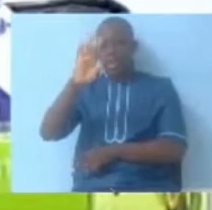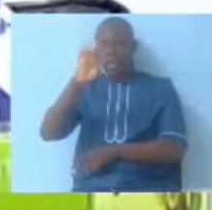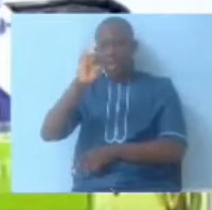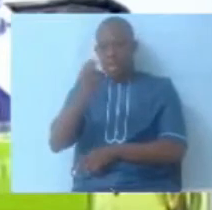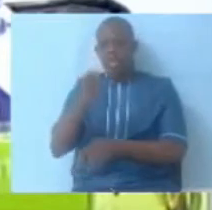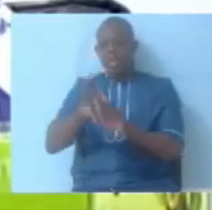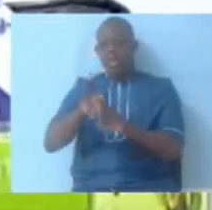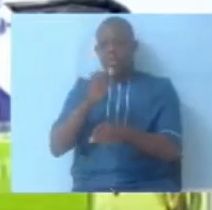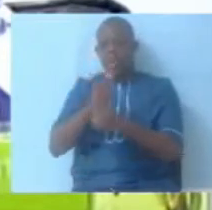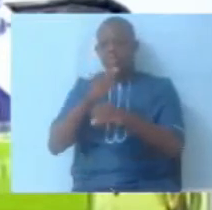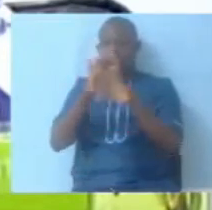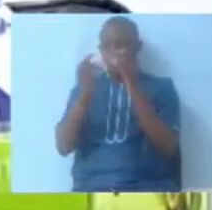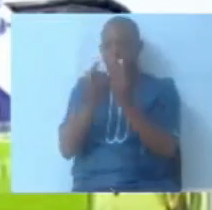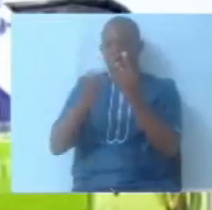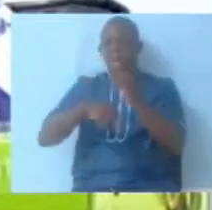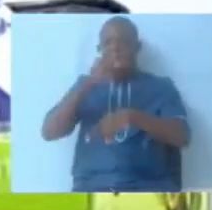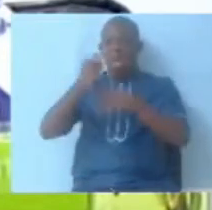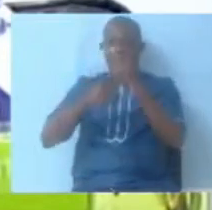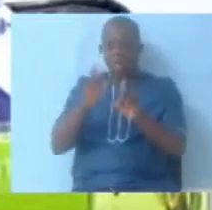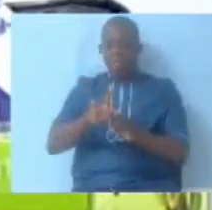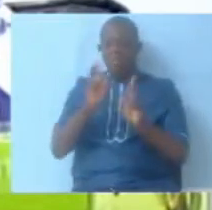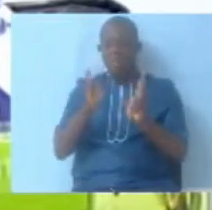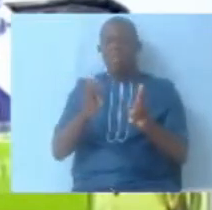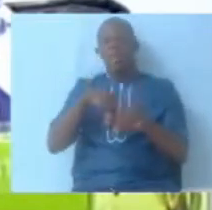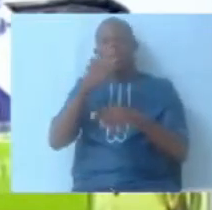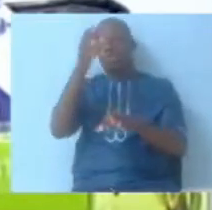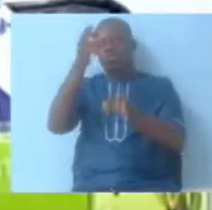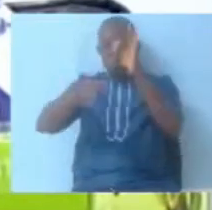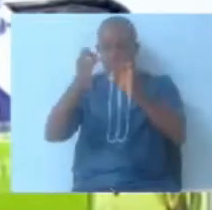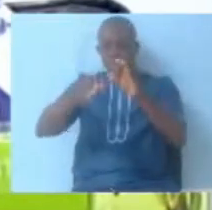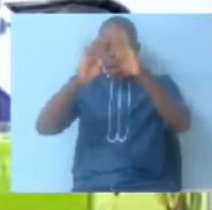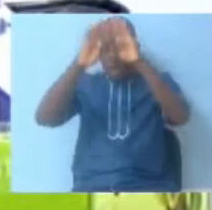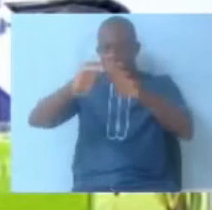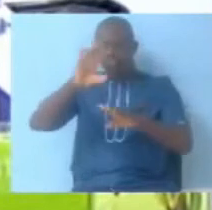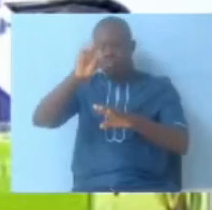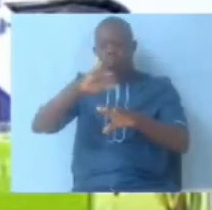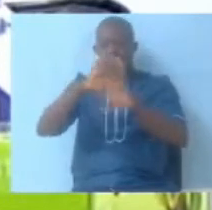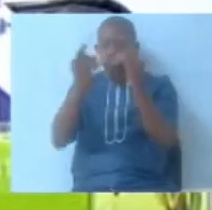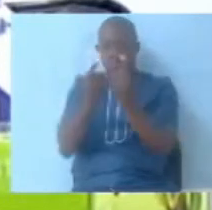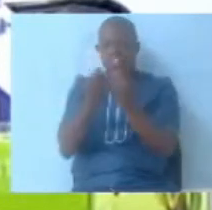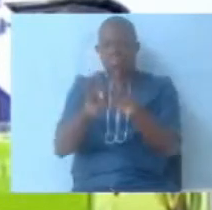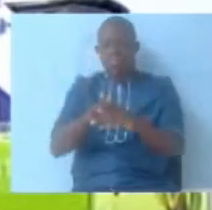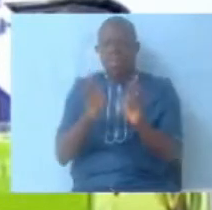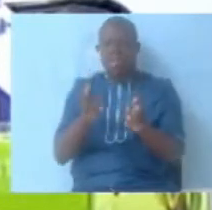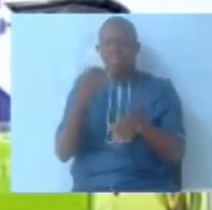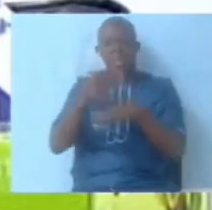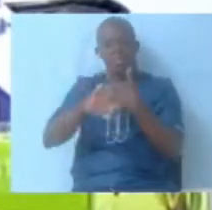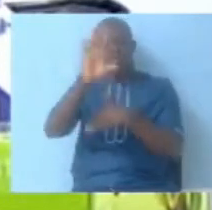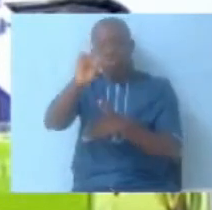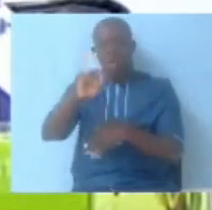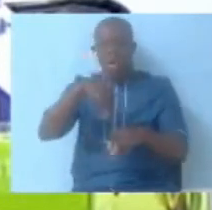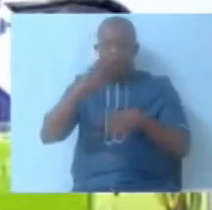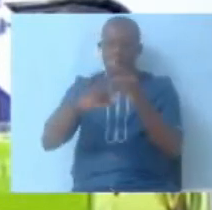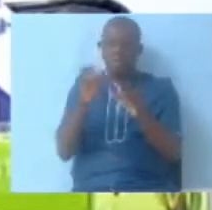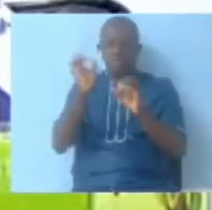ya jube iko nyanta Mr. Jobate dundila nun kito nyin kono le kafoko amunta te jututa kitibunda nyin nale